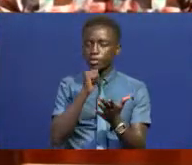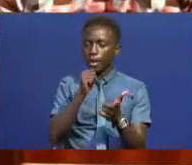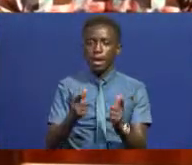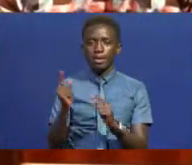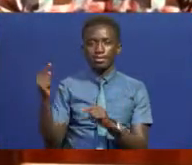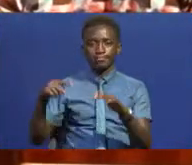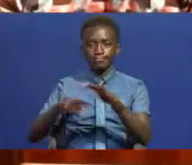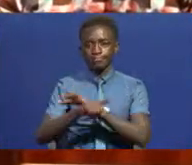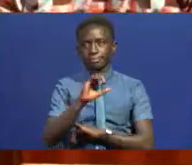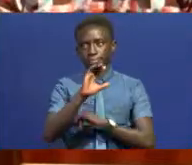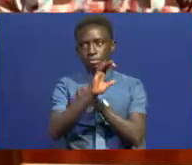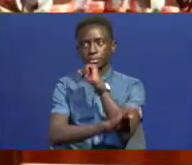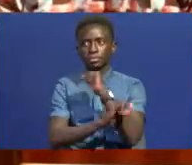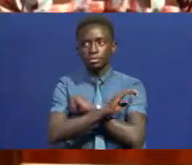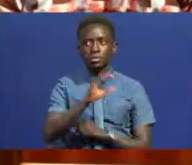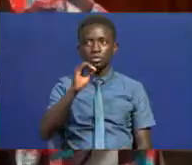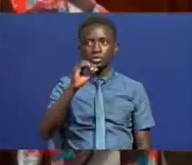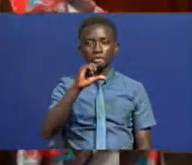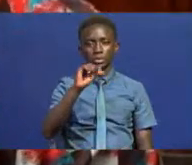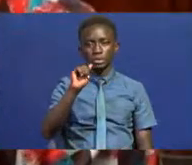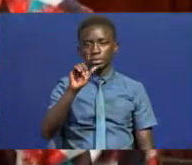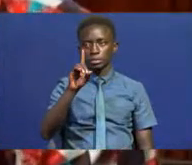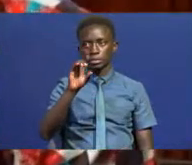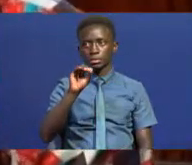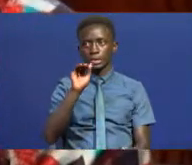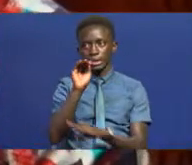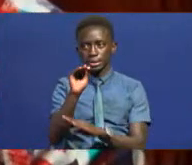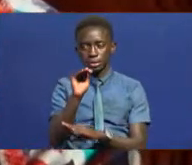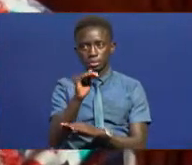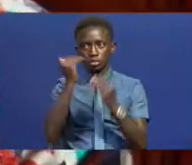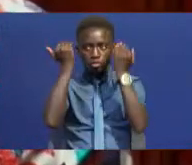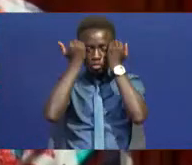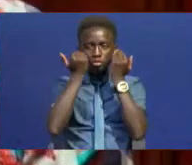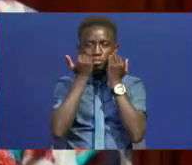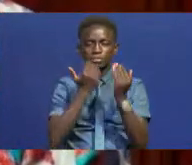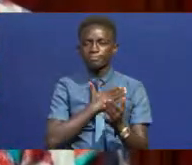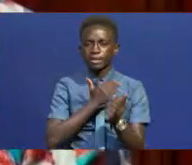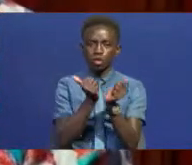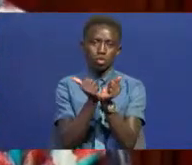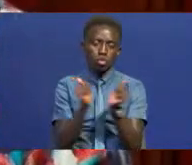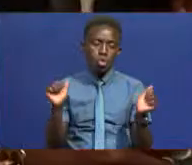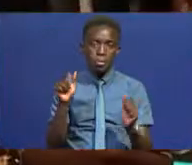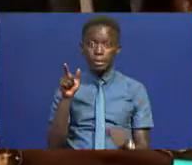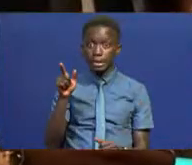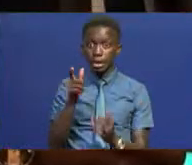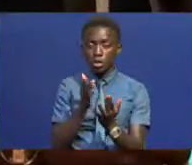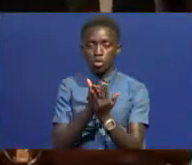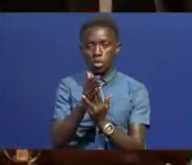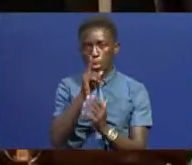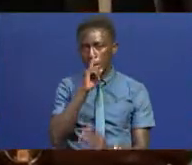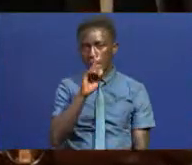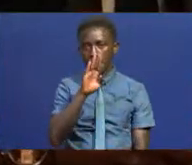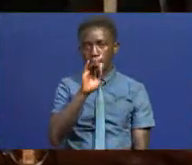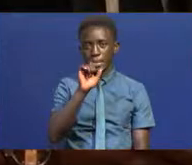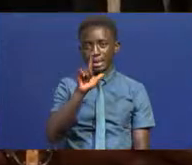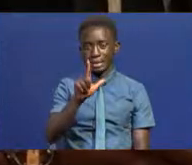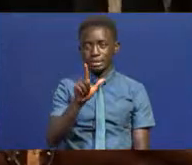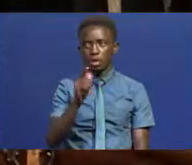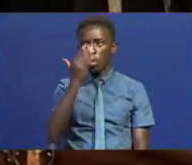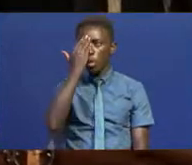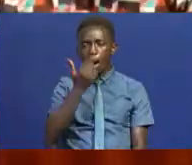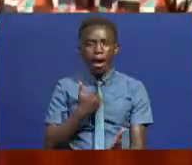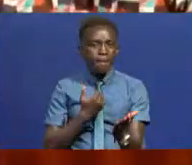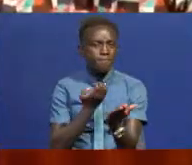counsel, led by Gordon Ogado, urged the court to release their client on bail, citing the prosecution has not adduced compelling